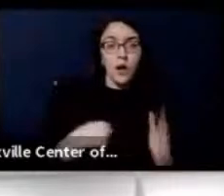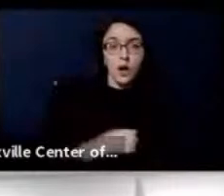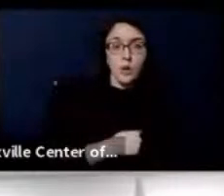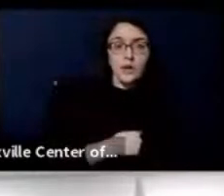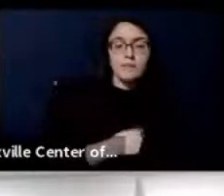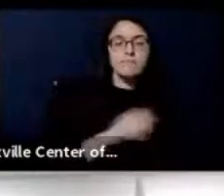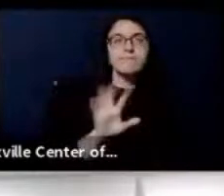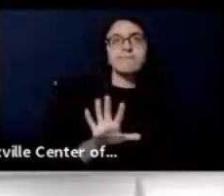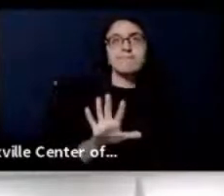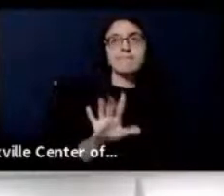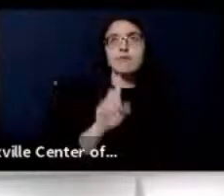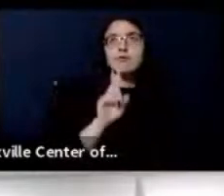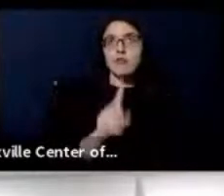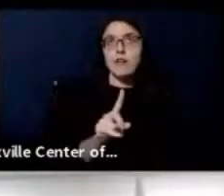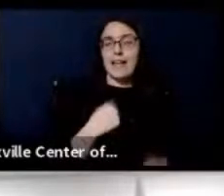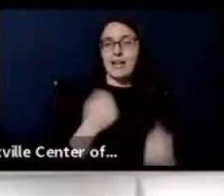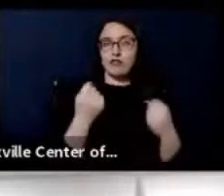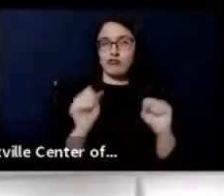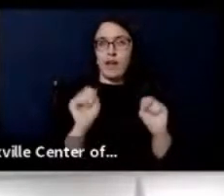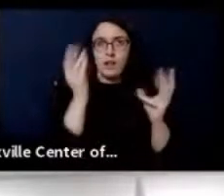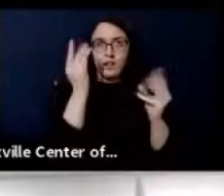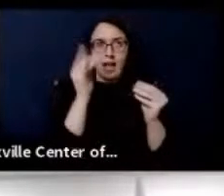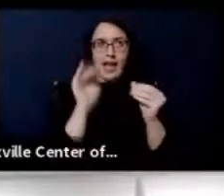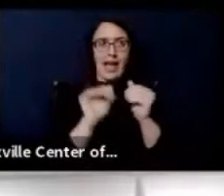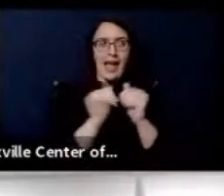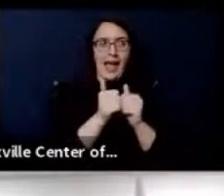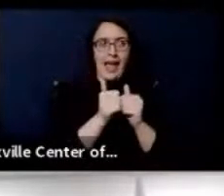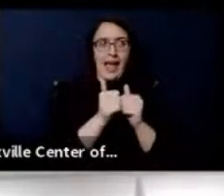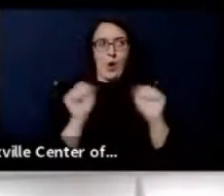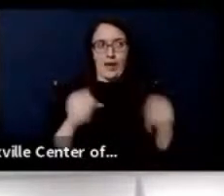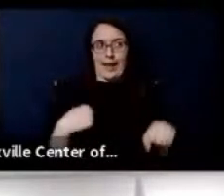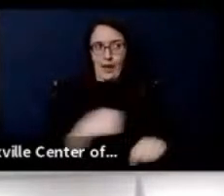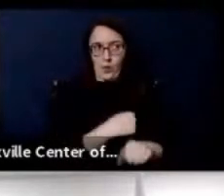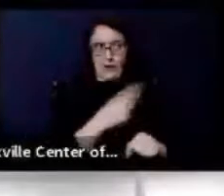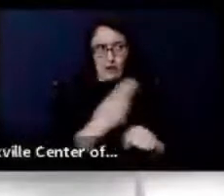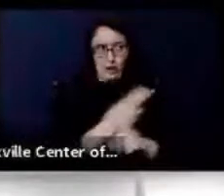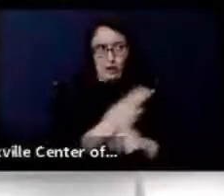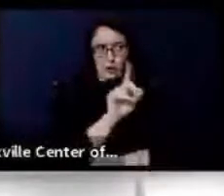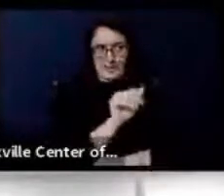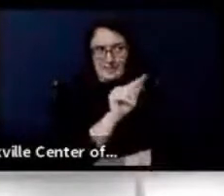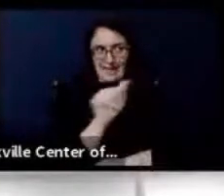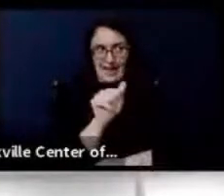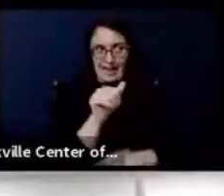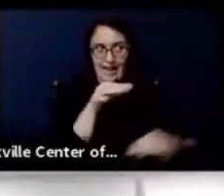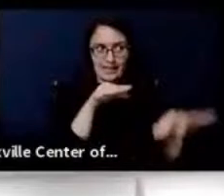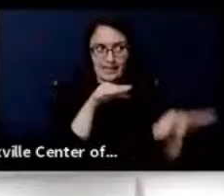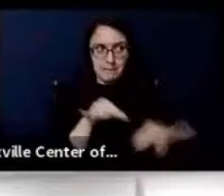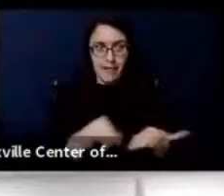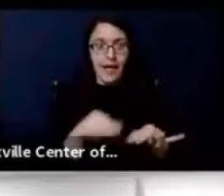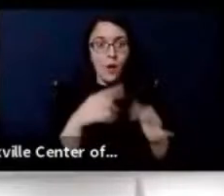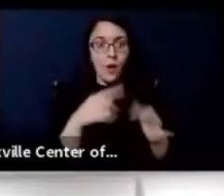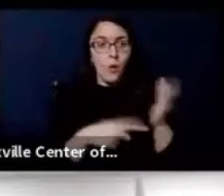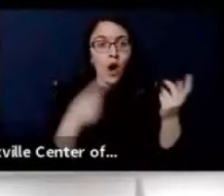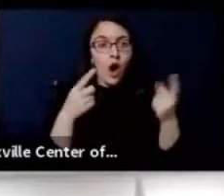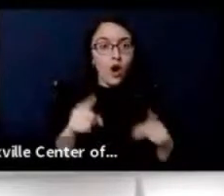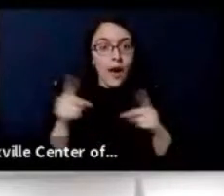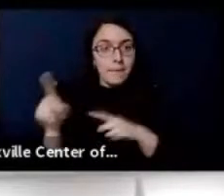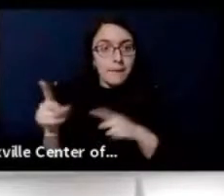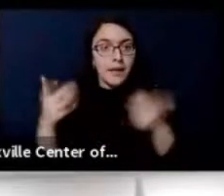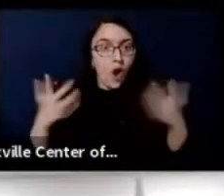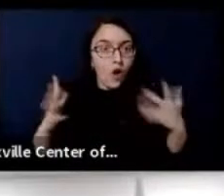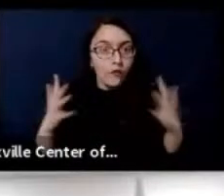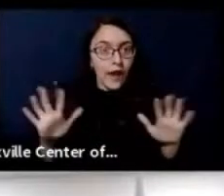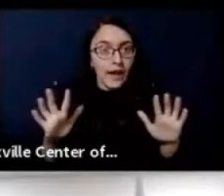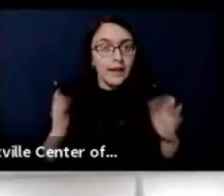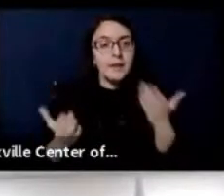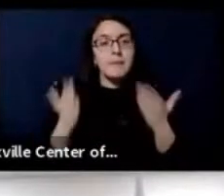tried to do is say, how much could we use data to explain what has happened? And even if we don't totally understand the patterns